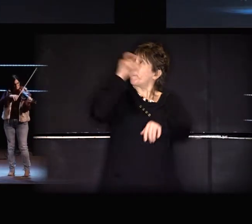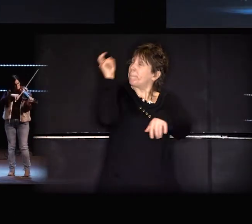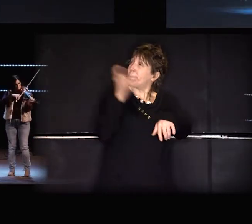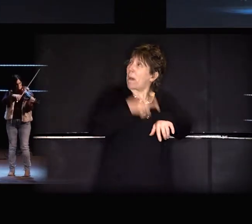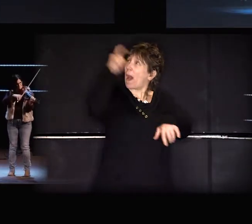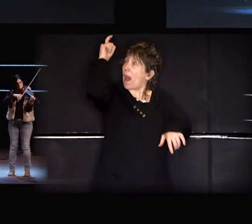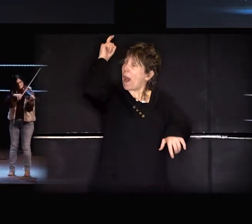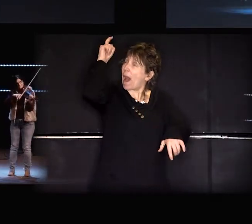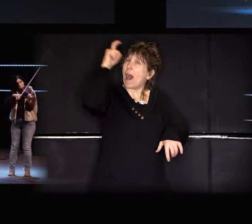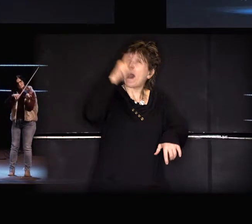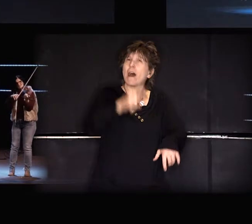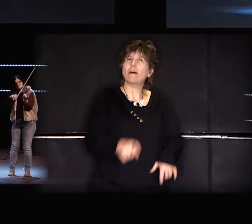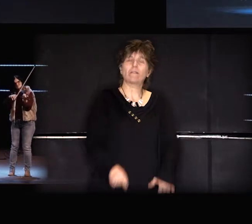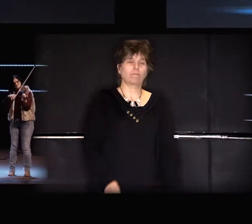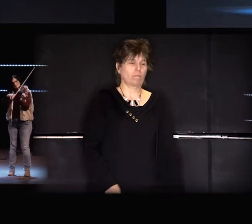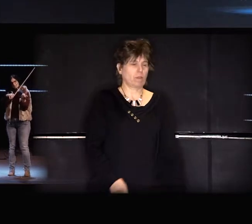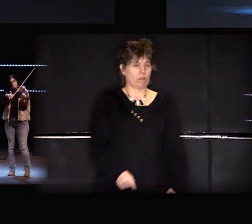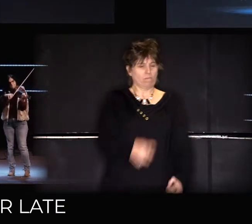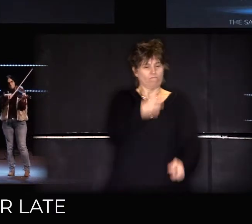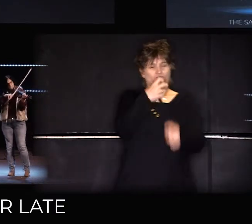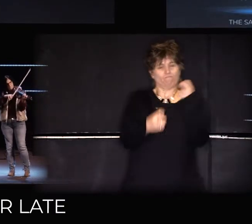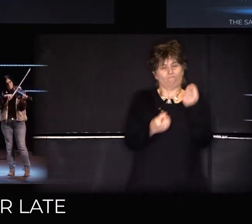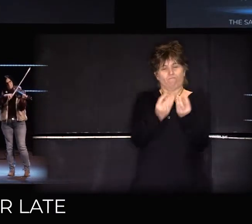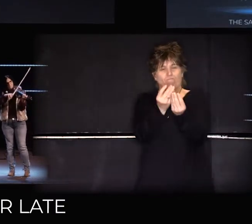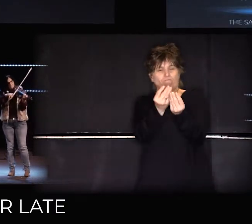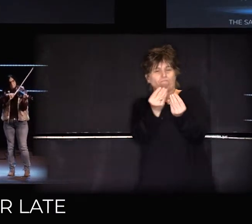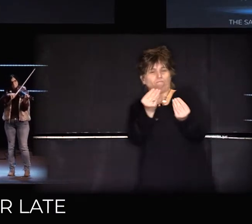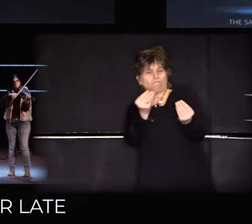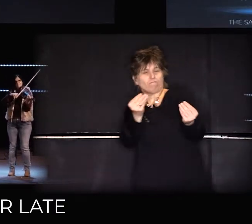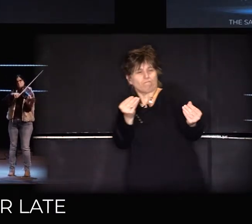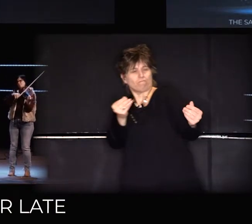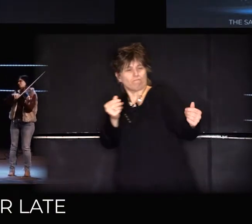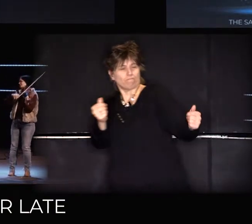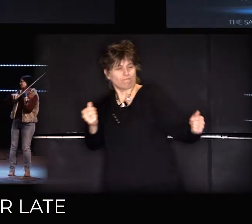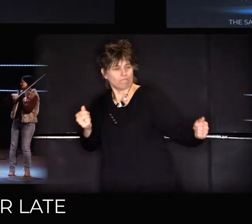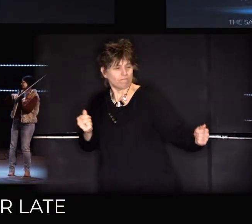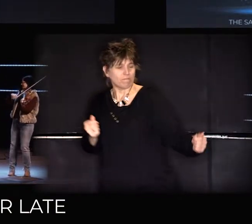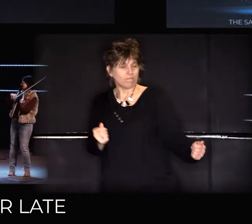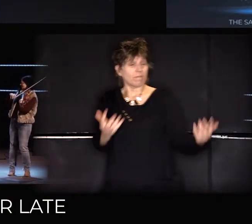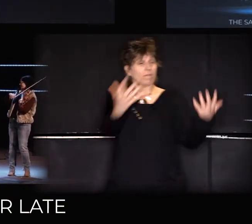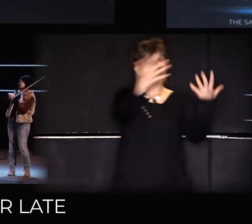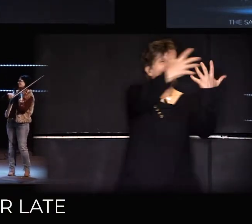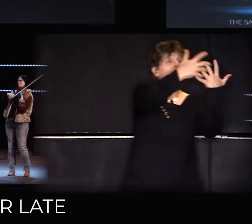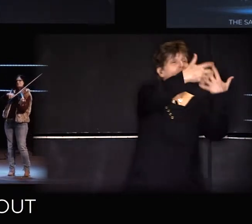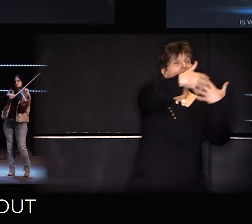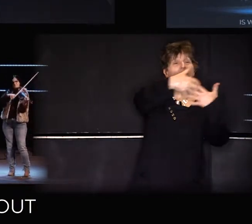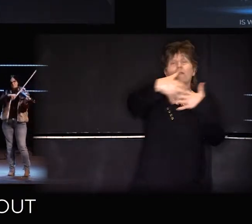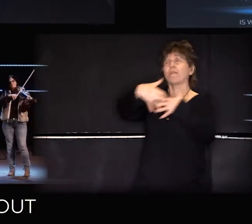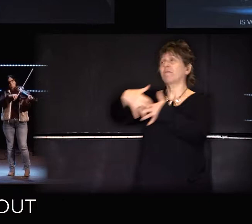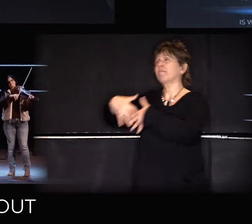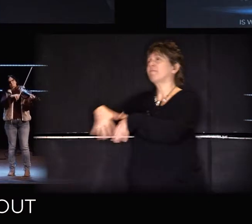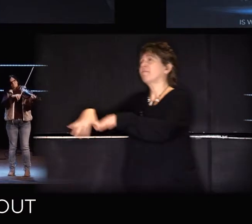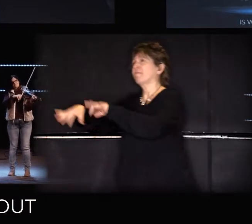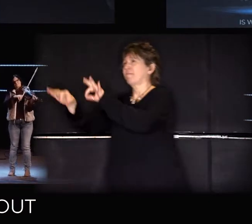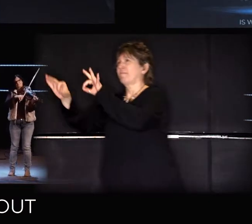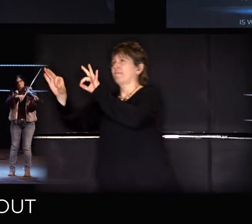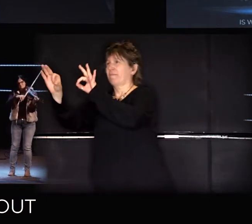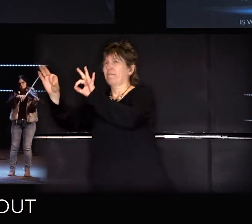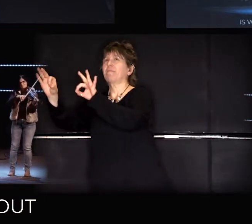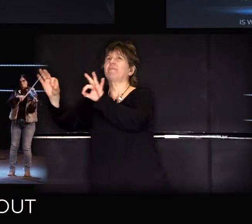in the waiting. It's the same God who's never late is working